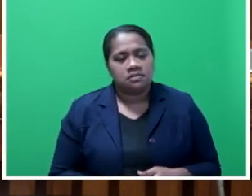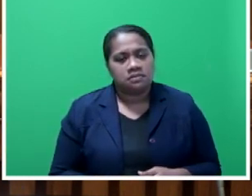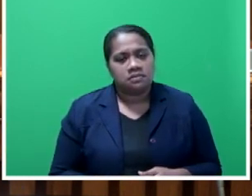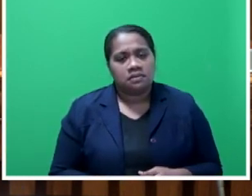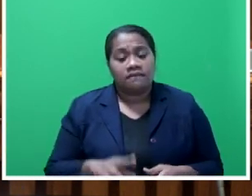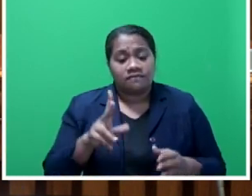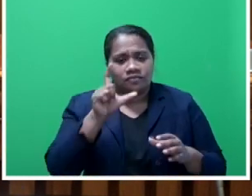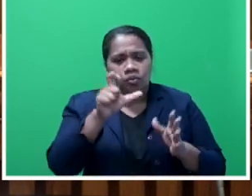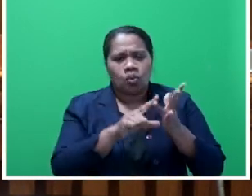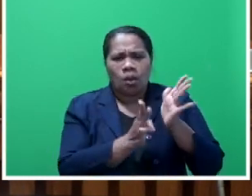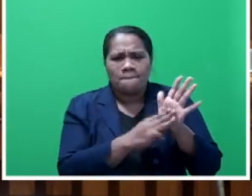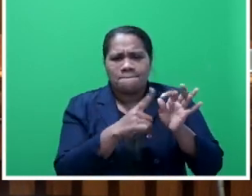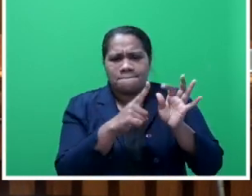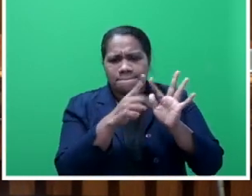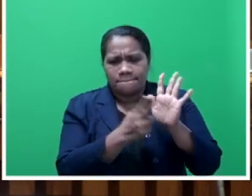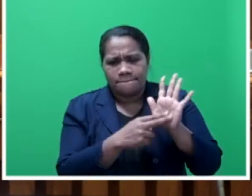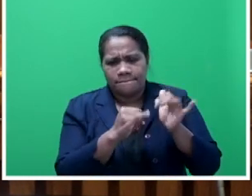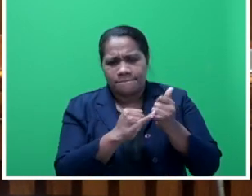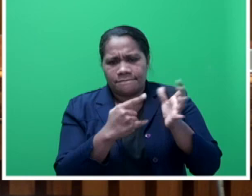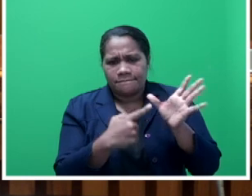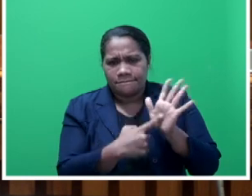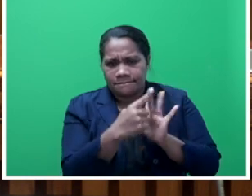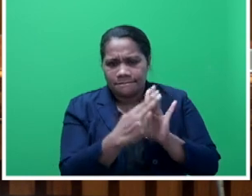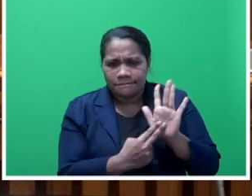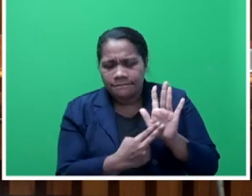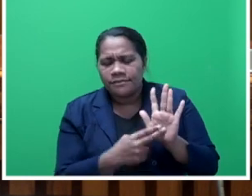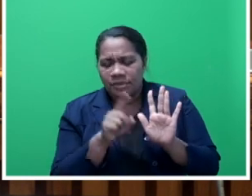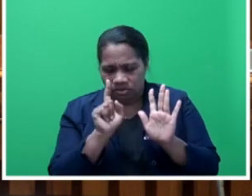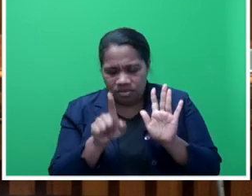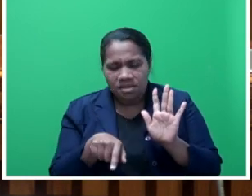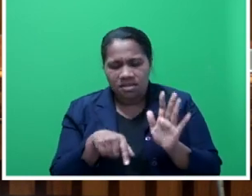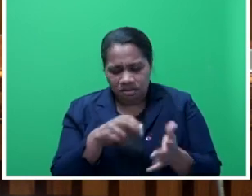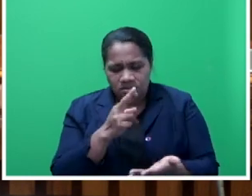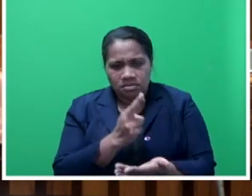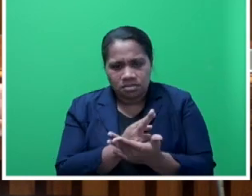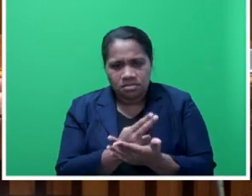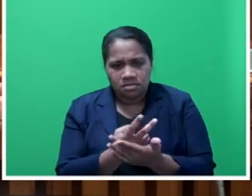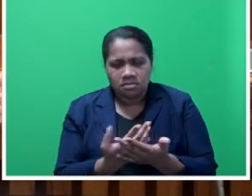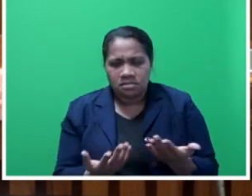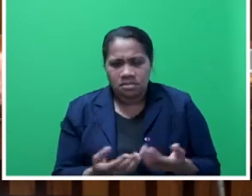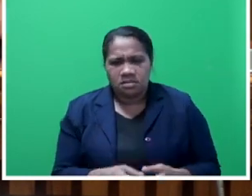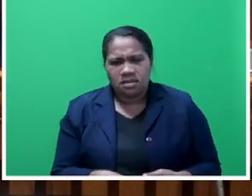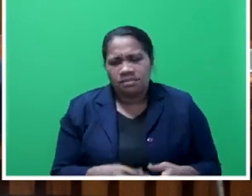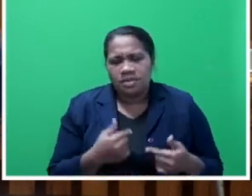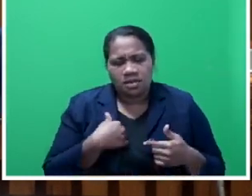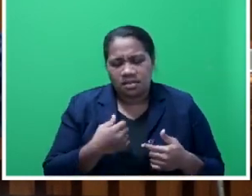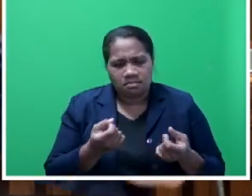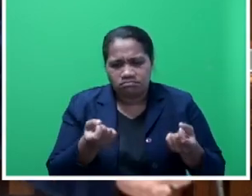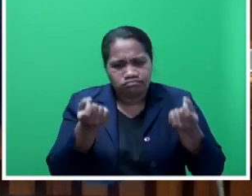These are facts, Mr. Speaker, sir. So I cannot understand. We have this whole monologue